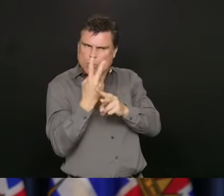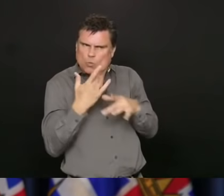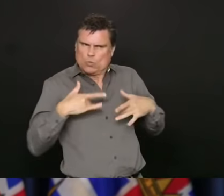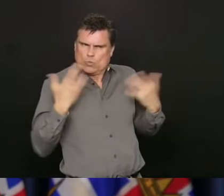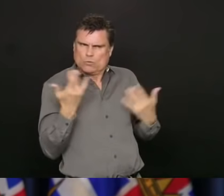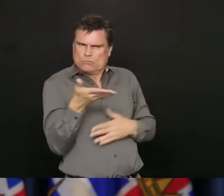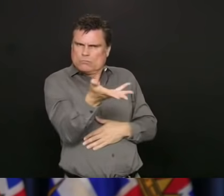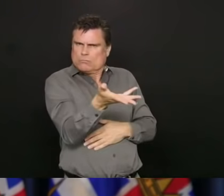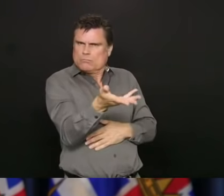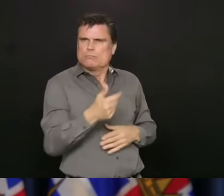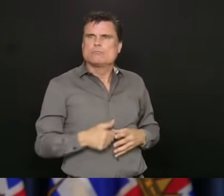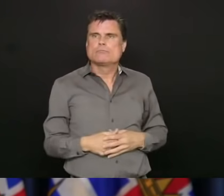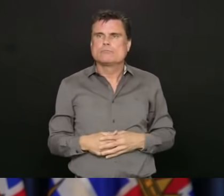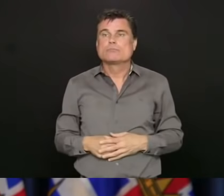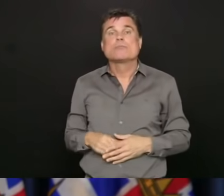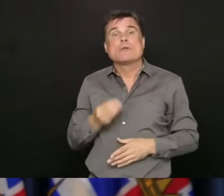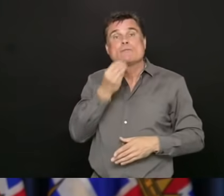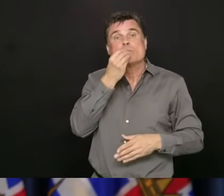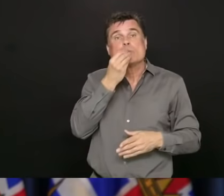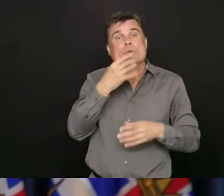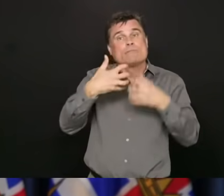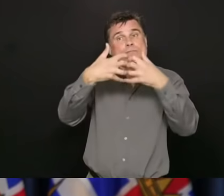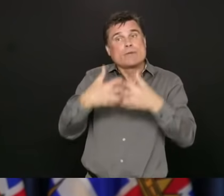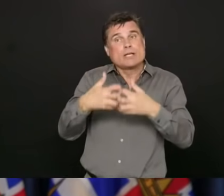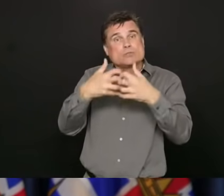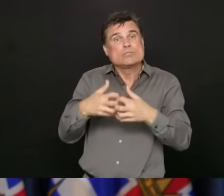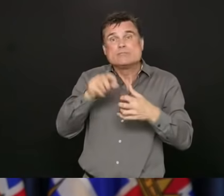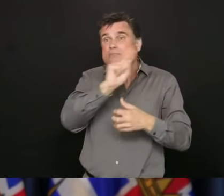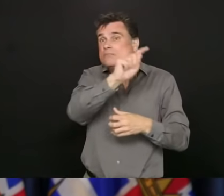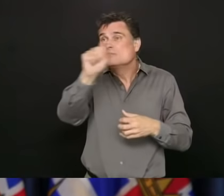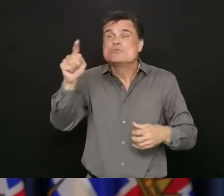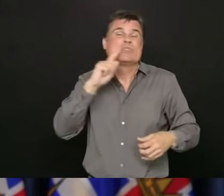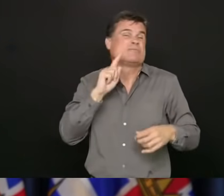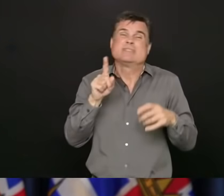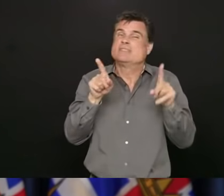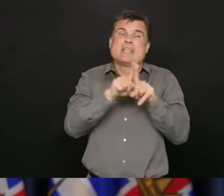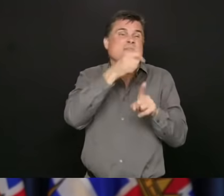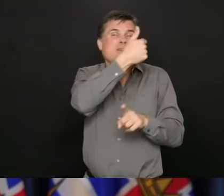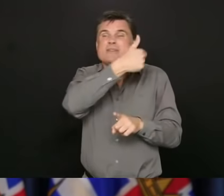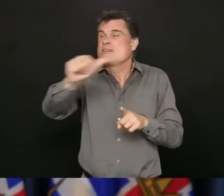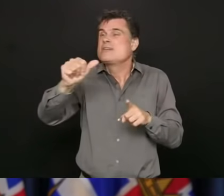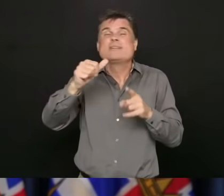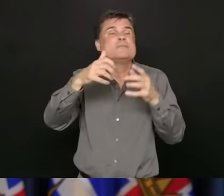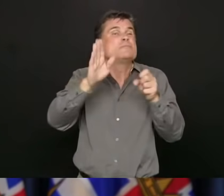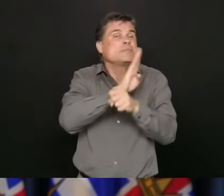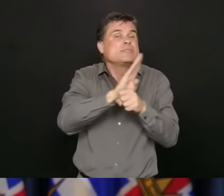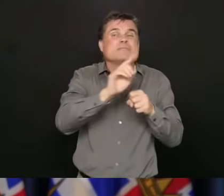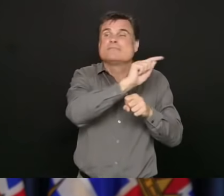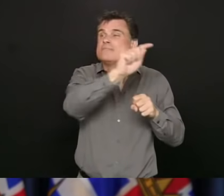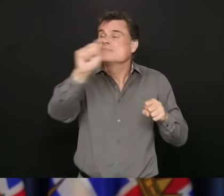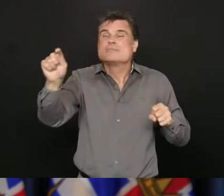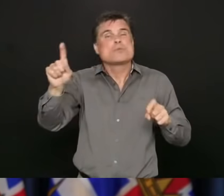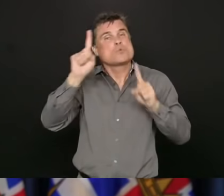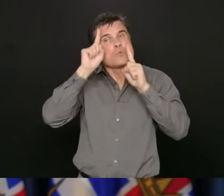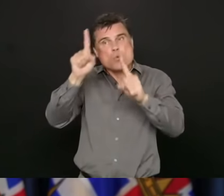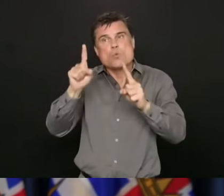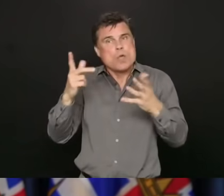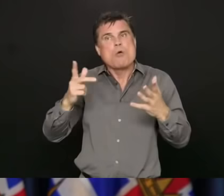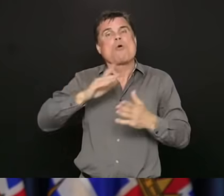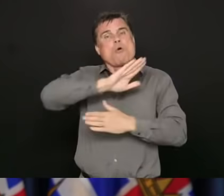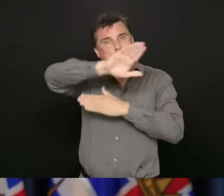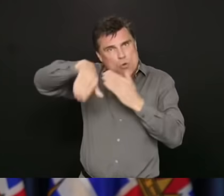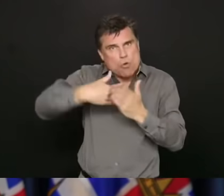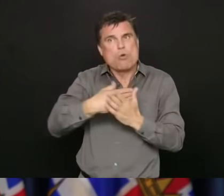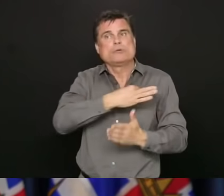whole host of other sectors. And we need to make sure that we're protecting public health and building confidence. So again, going back to one of the earlier